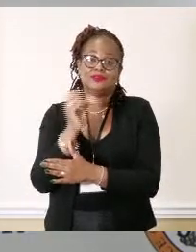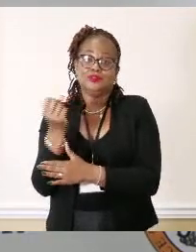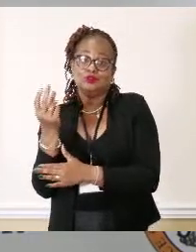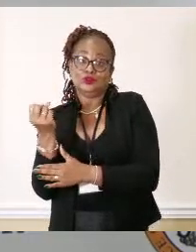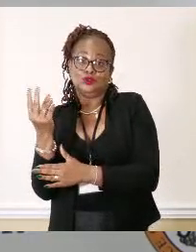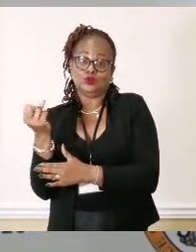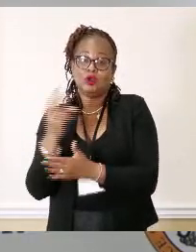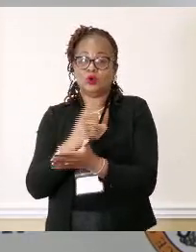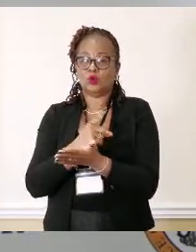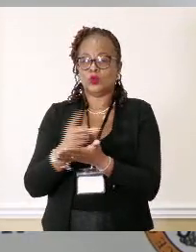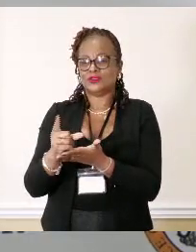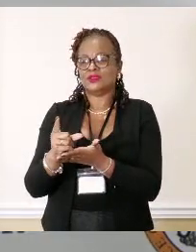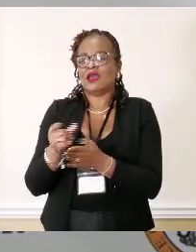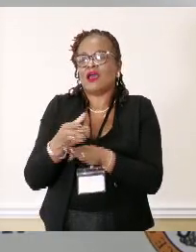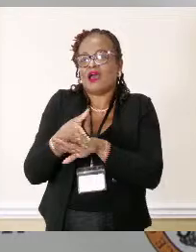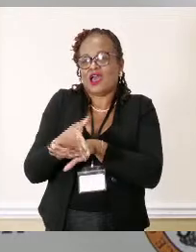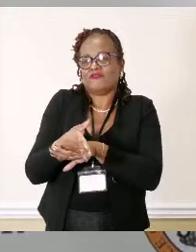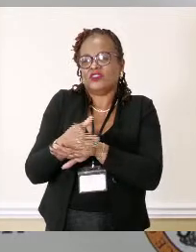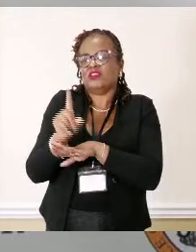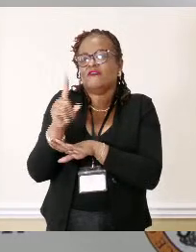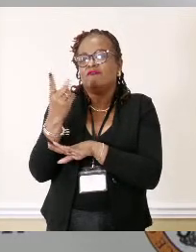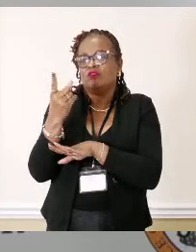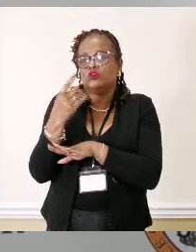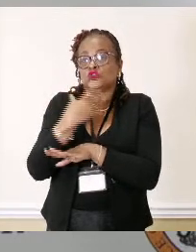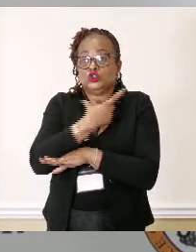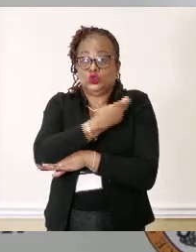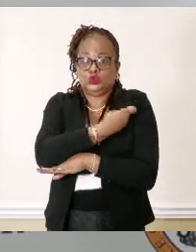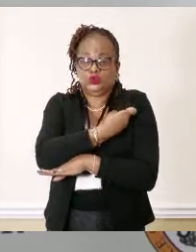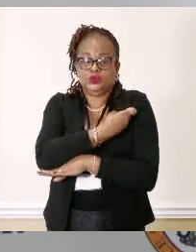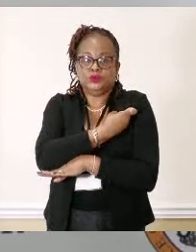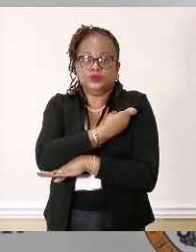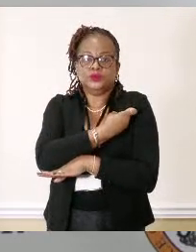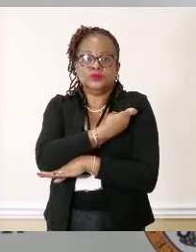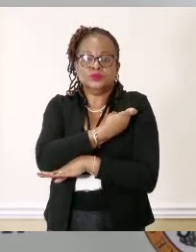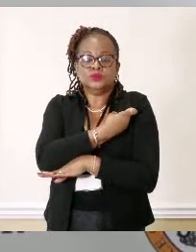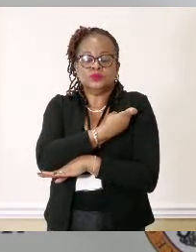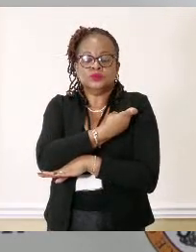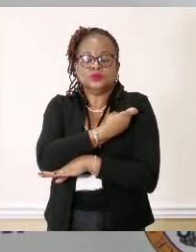weeks after the first dose.